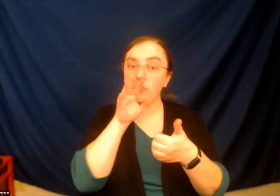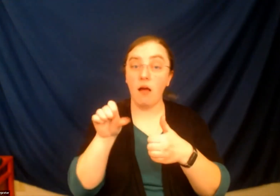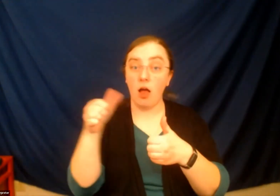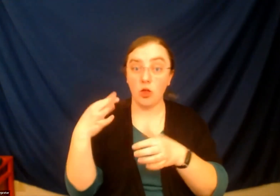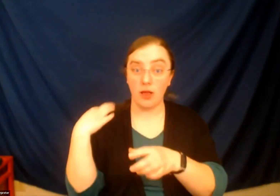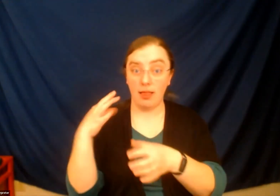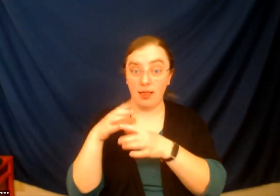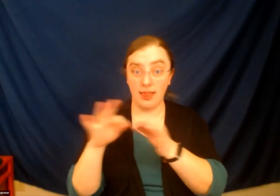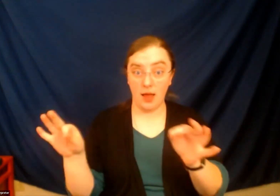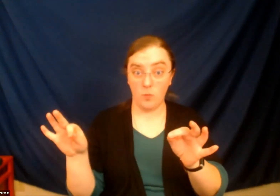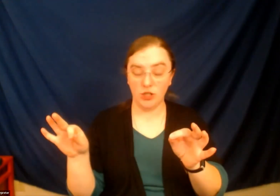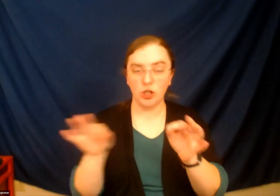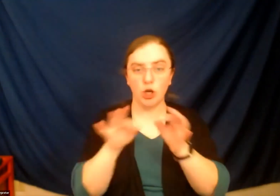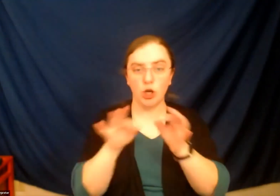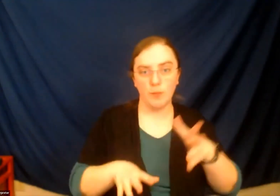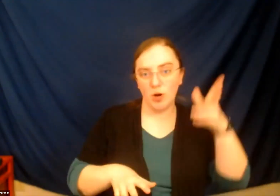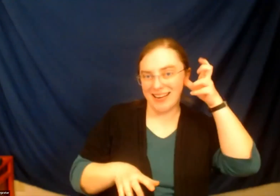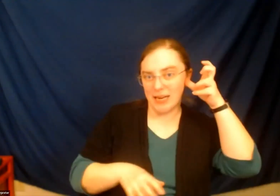Edmonds Street, yeah. Mm-hmm.